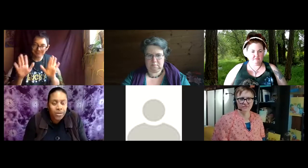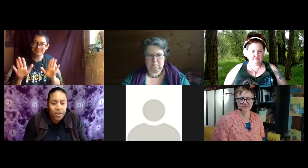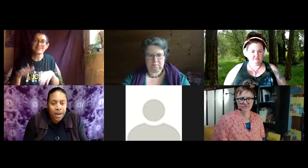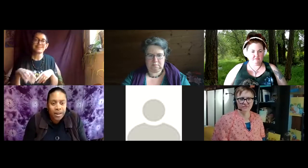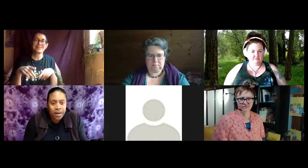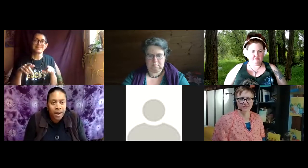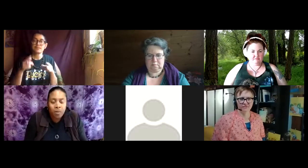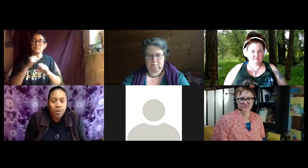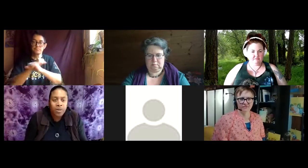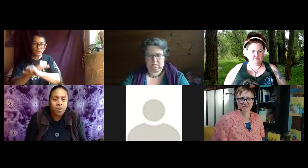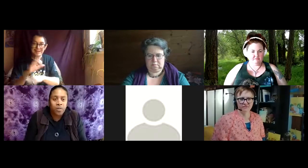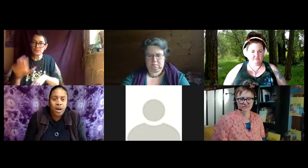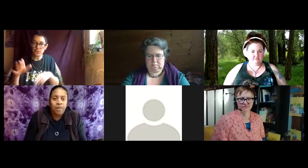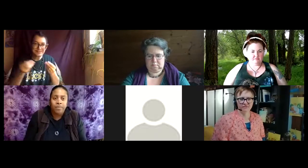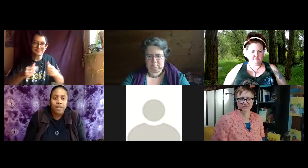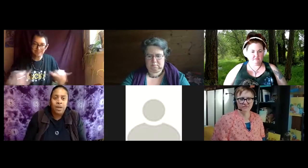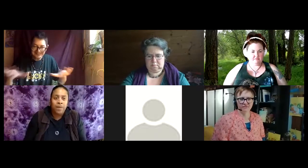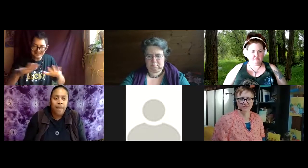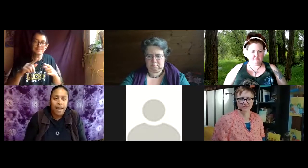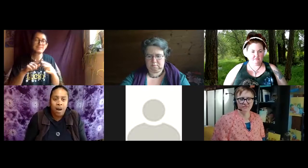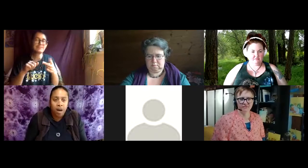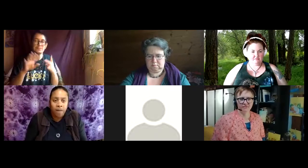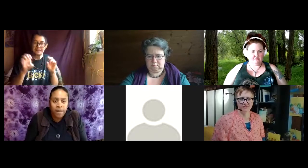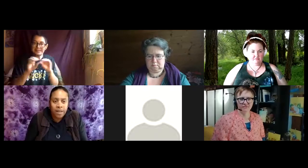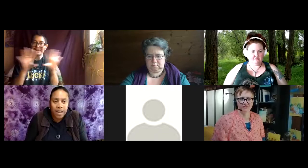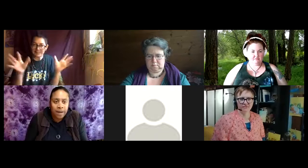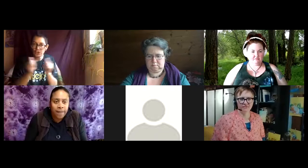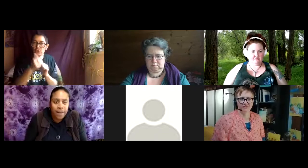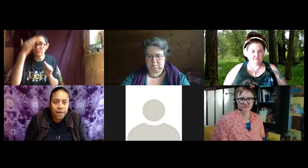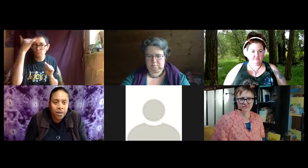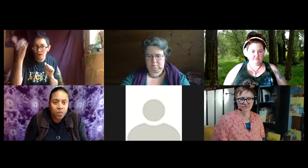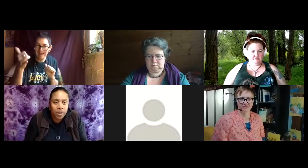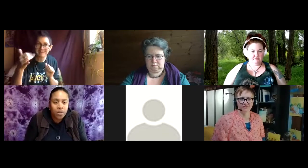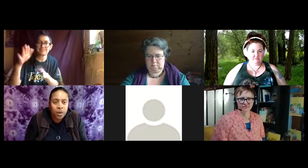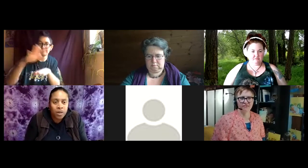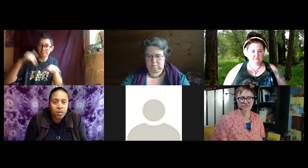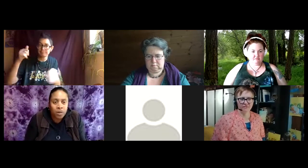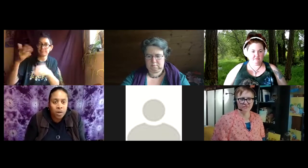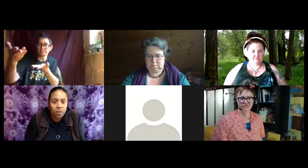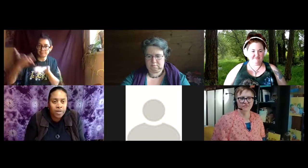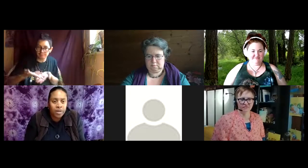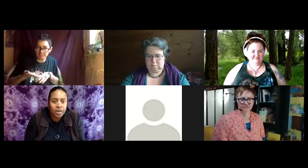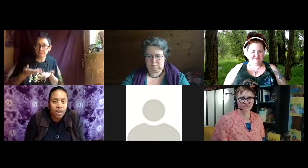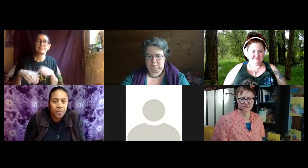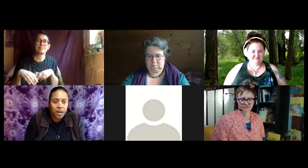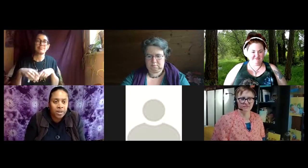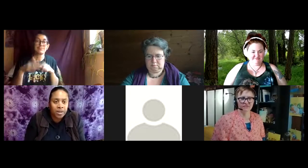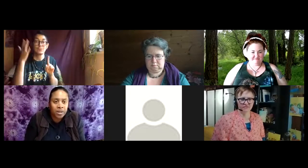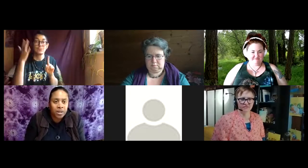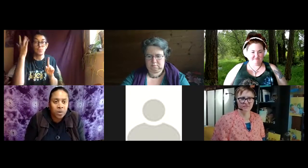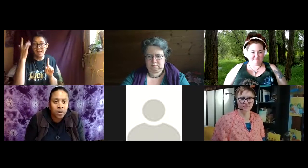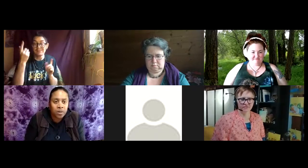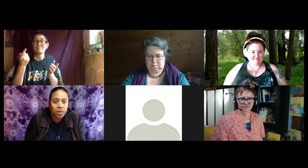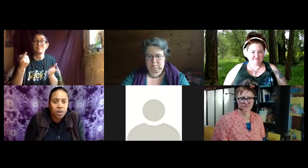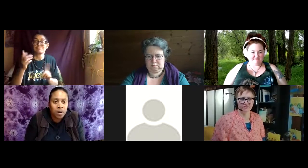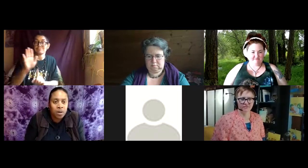and so, yeah, you're not going to want to, invite all of any kind of fairy to your world. You want to, make sure you set up protections and